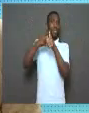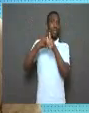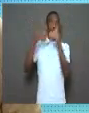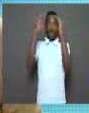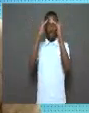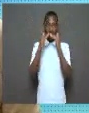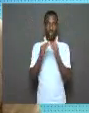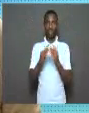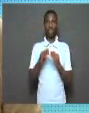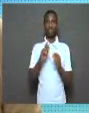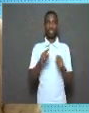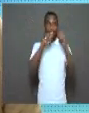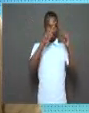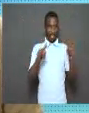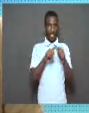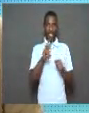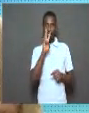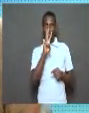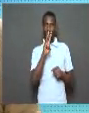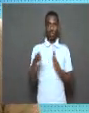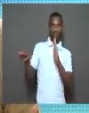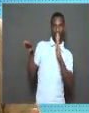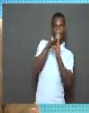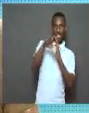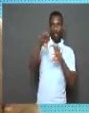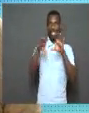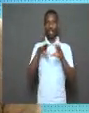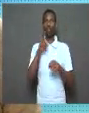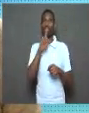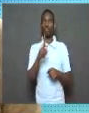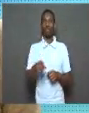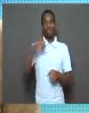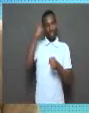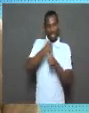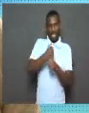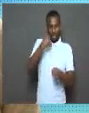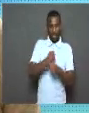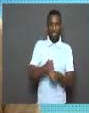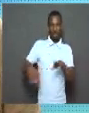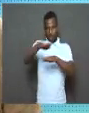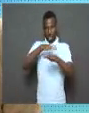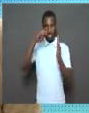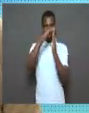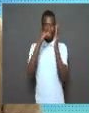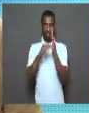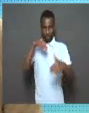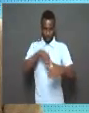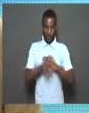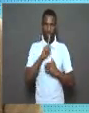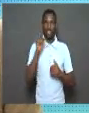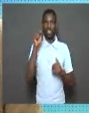equation, delta W represents work done on the